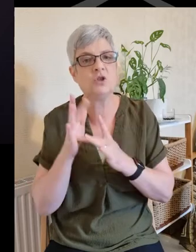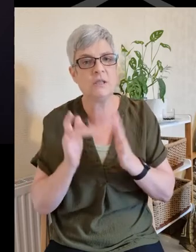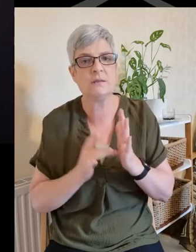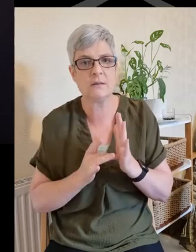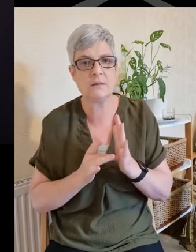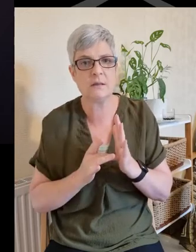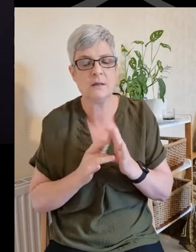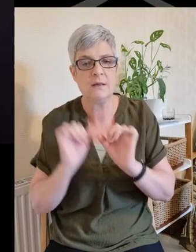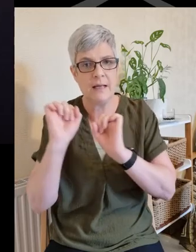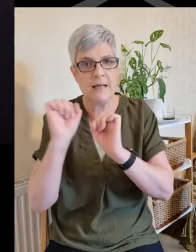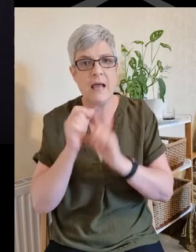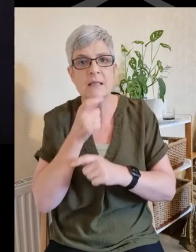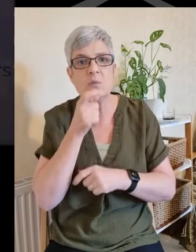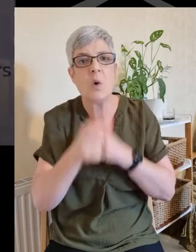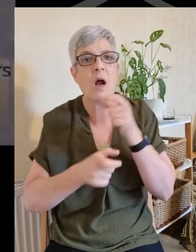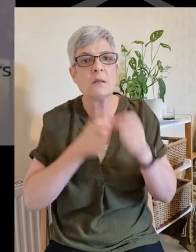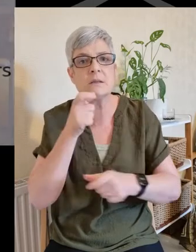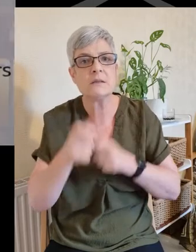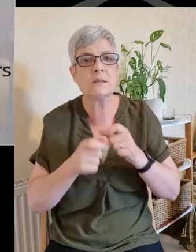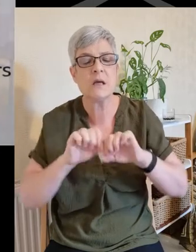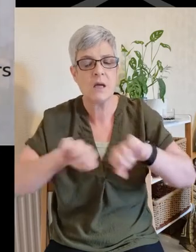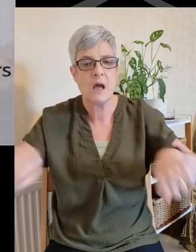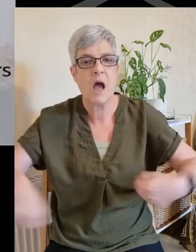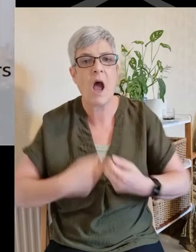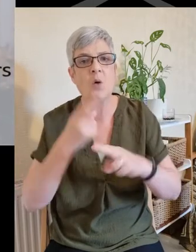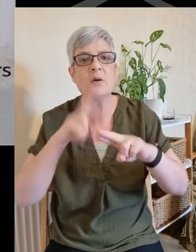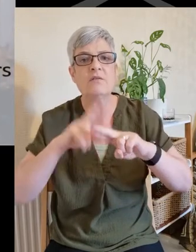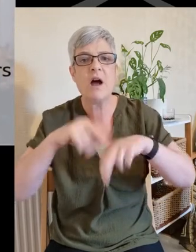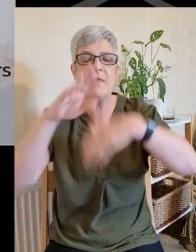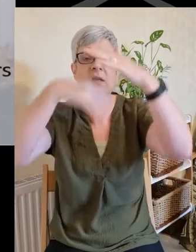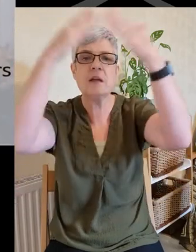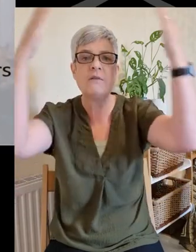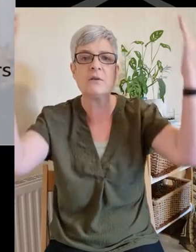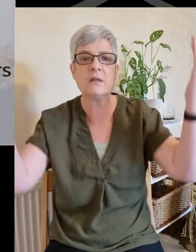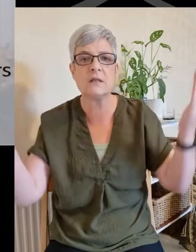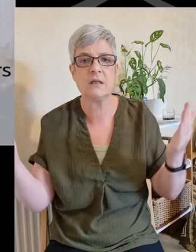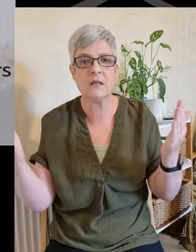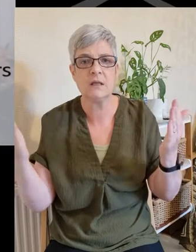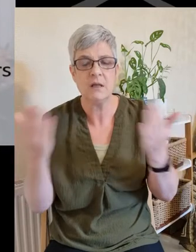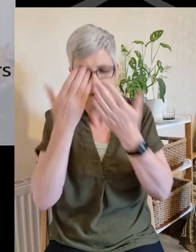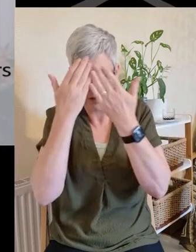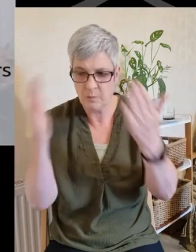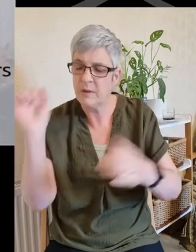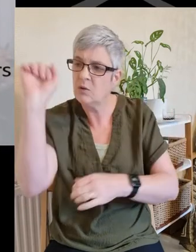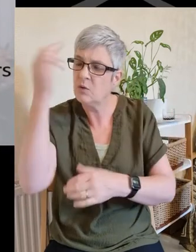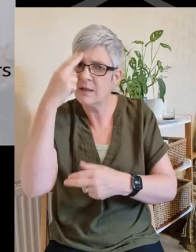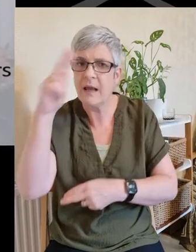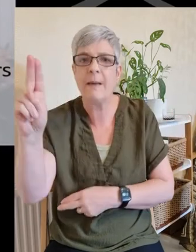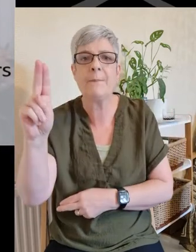in whose words we pray. Our Father in heaven,